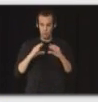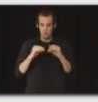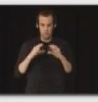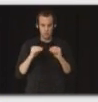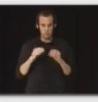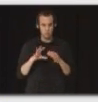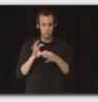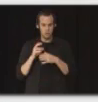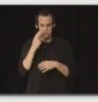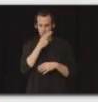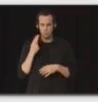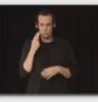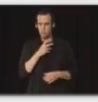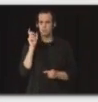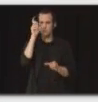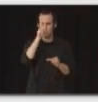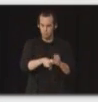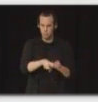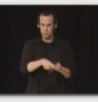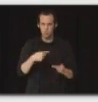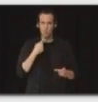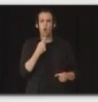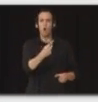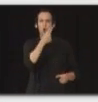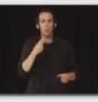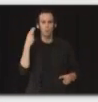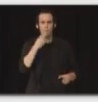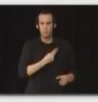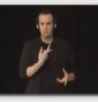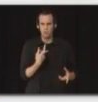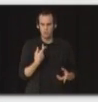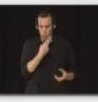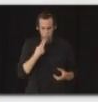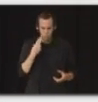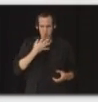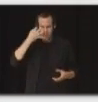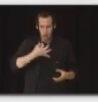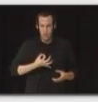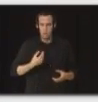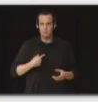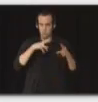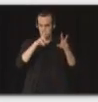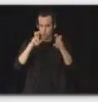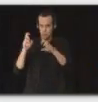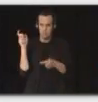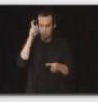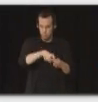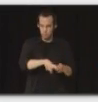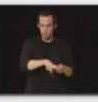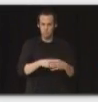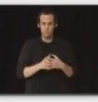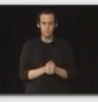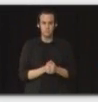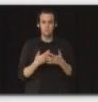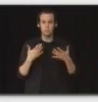Our university is engaged, and I mean this. It's a commitment. We are committed in this